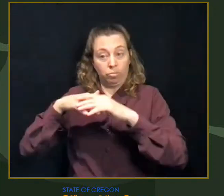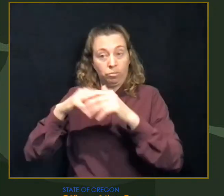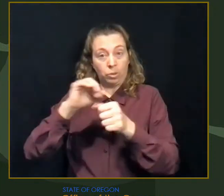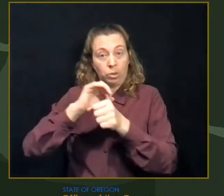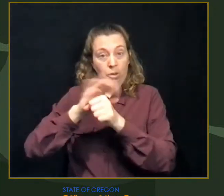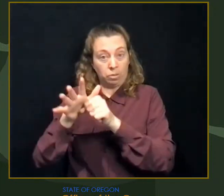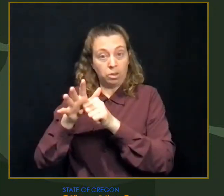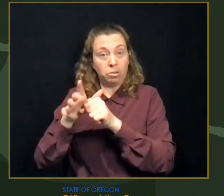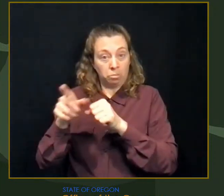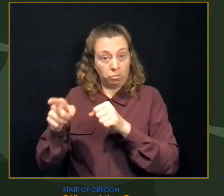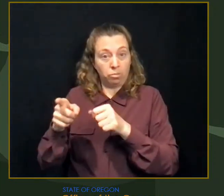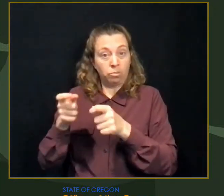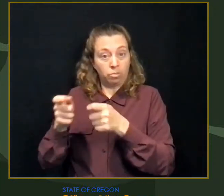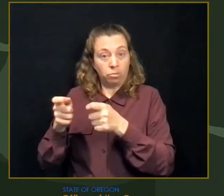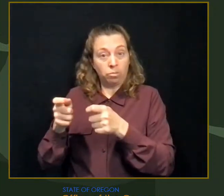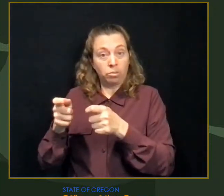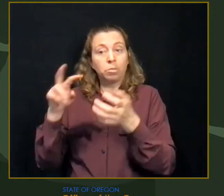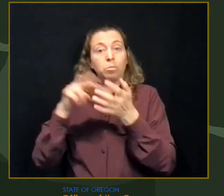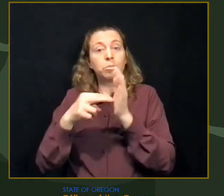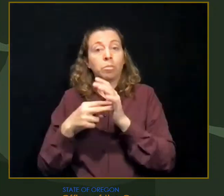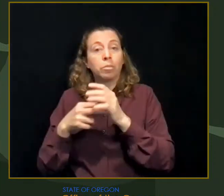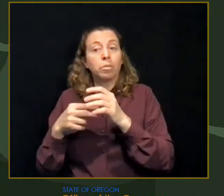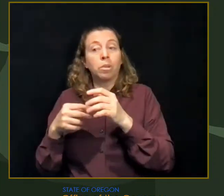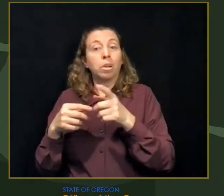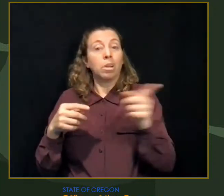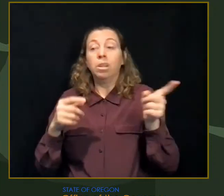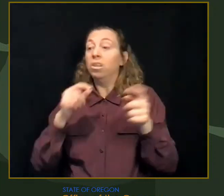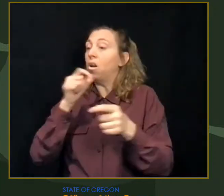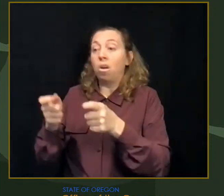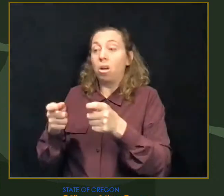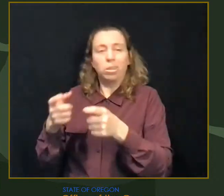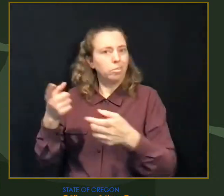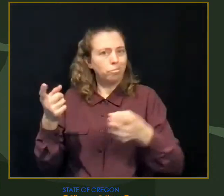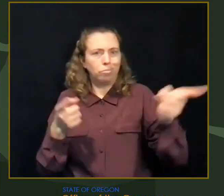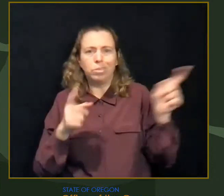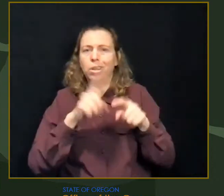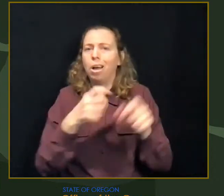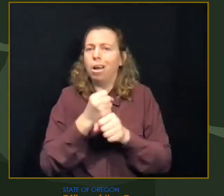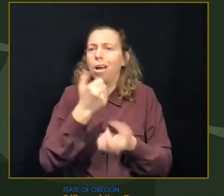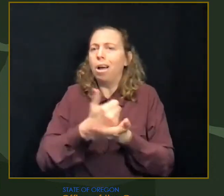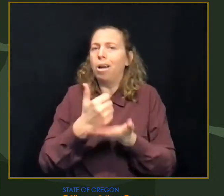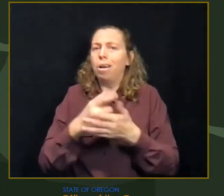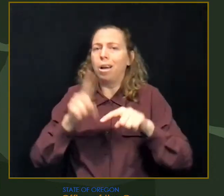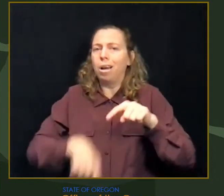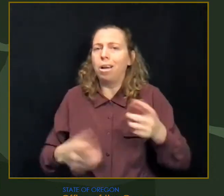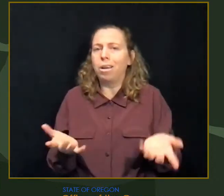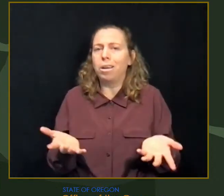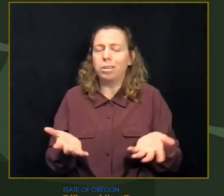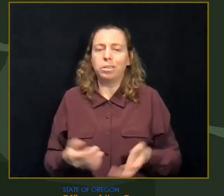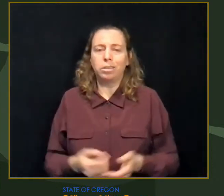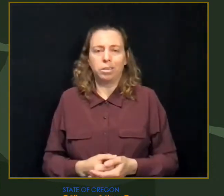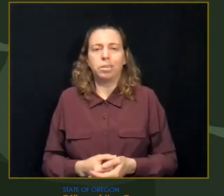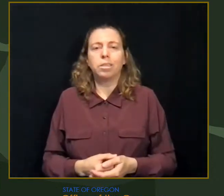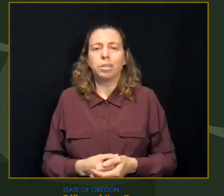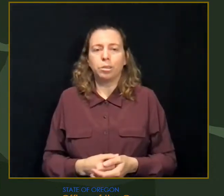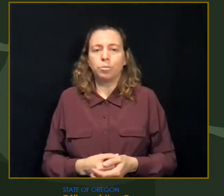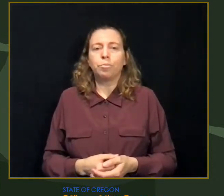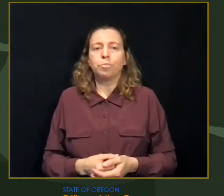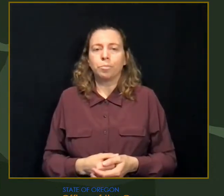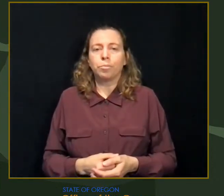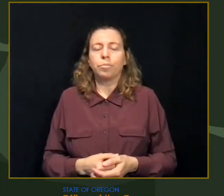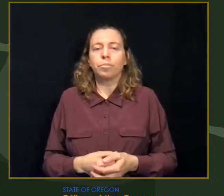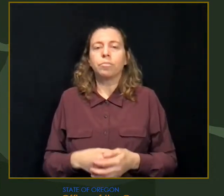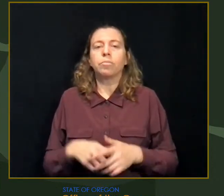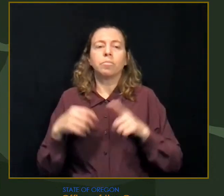Okay, thank you. And then, Governor, the other question that I had is we've heard a lot of people say, why not leave the restaurants and the businesses open for people to come